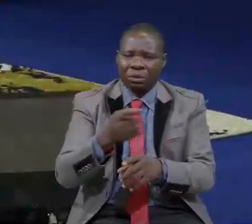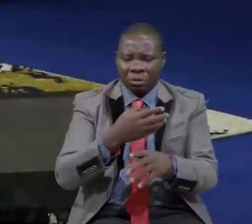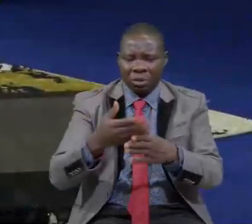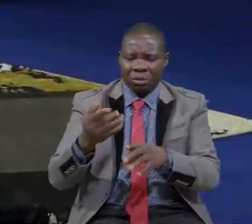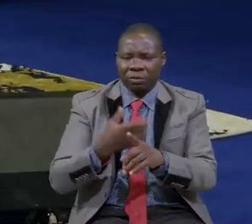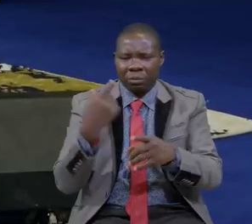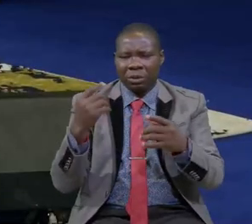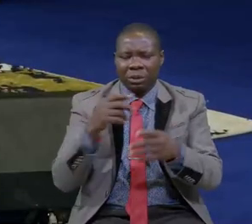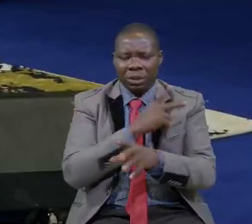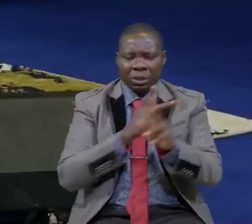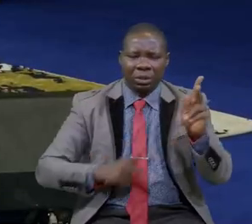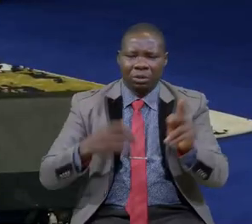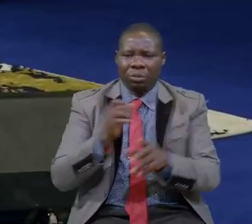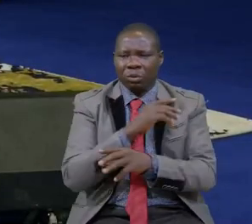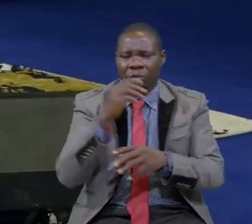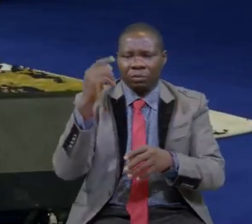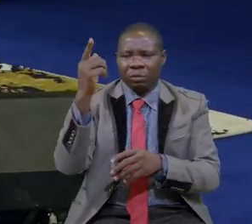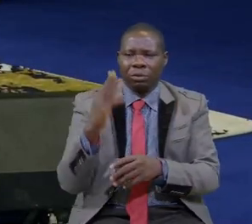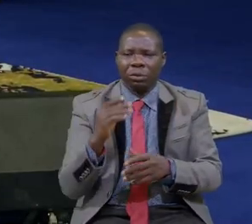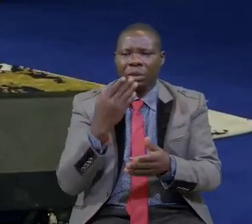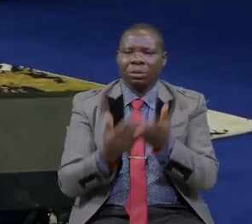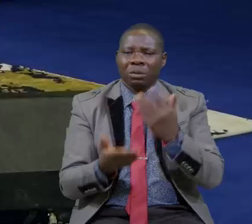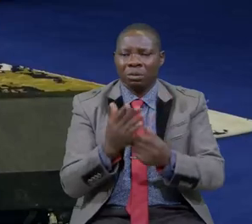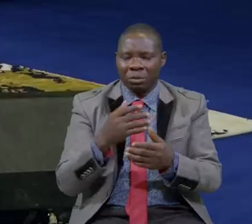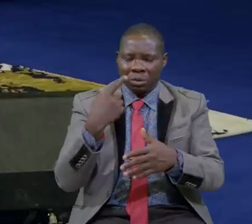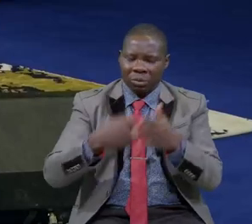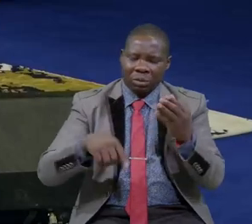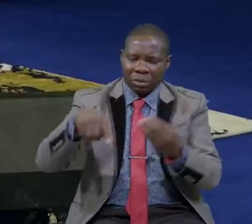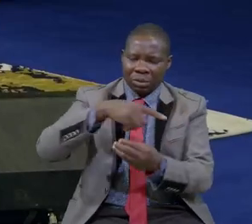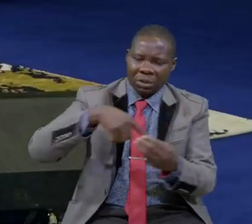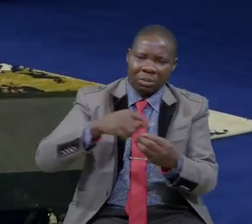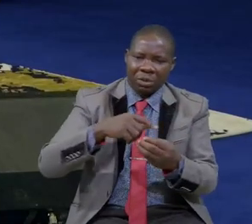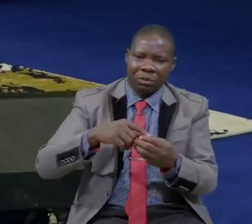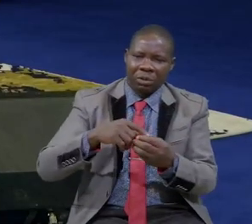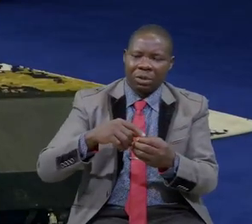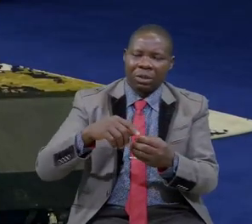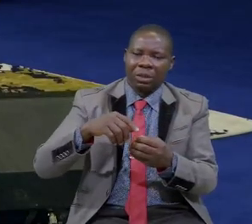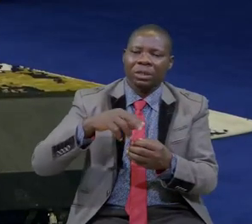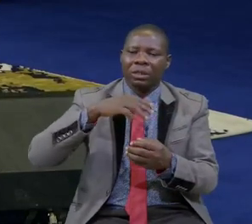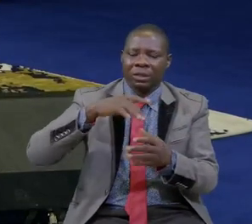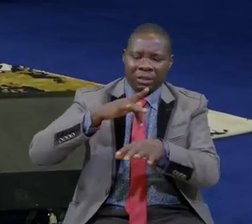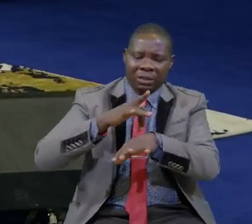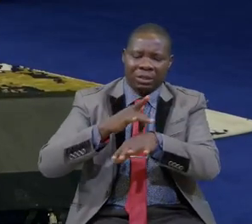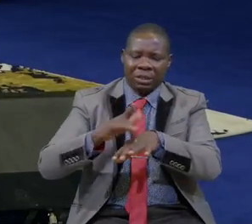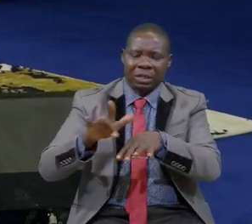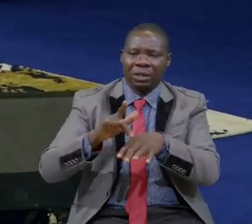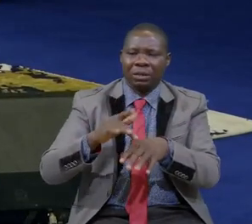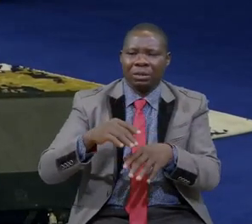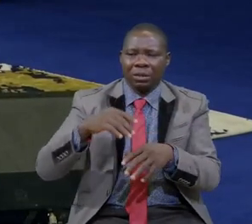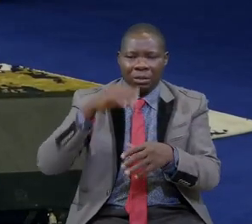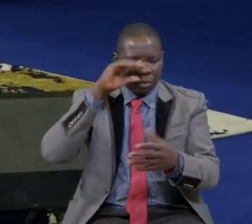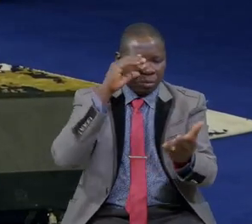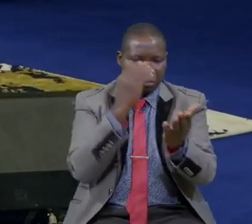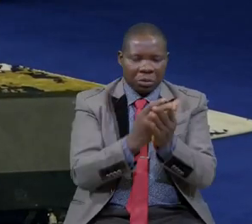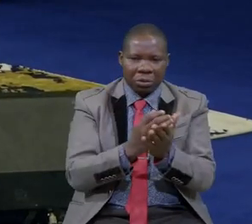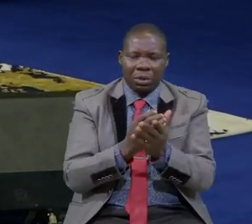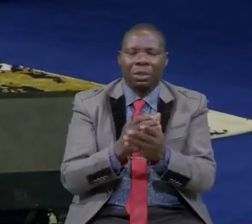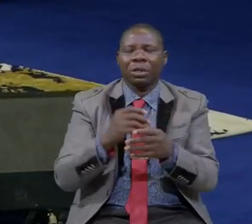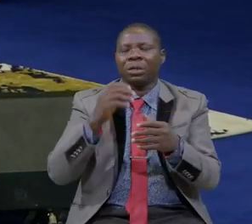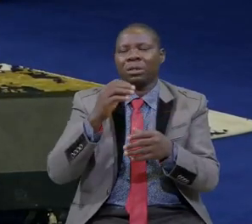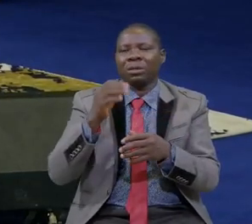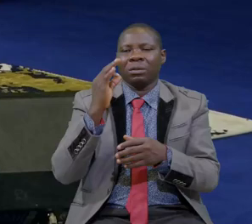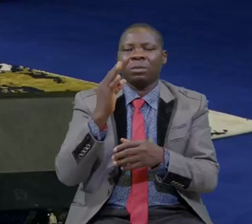about adultery? Pastor, if we go that direction many times in your life, okay, you need